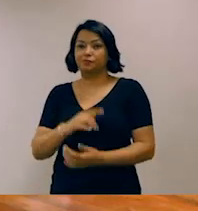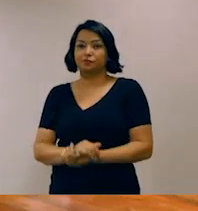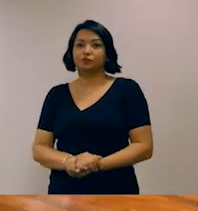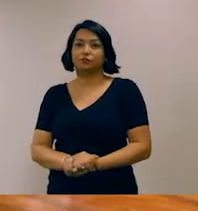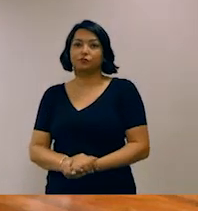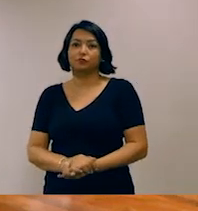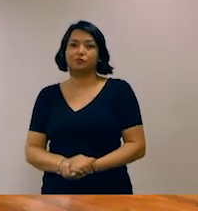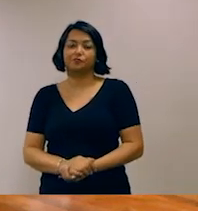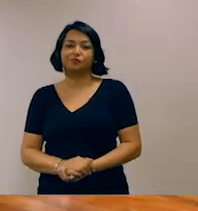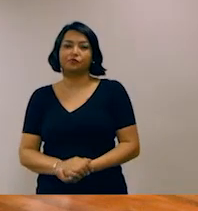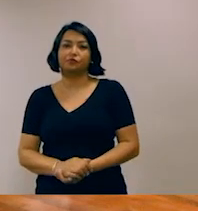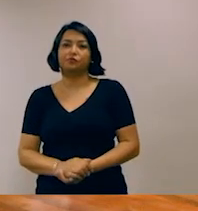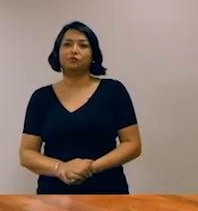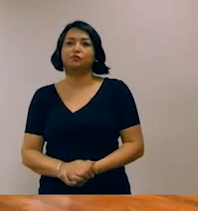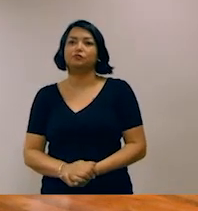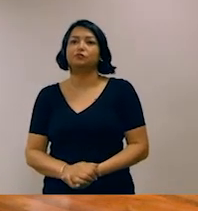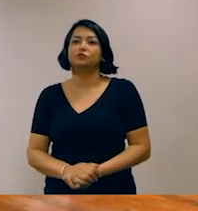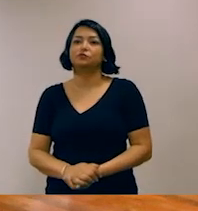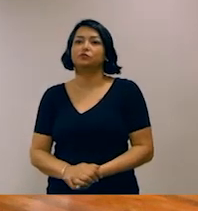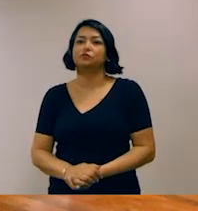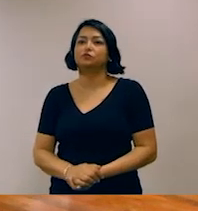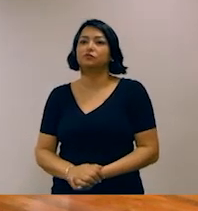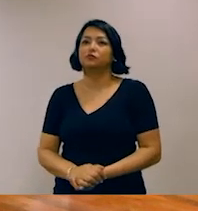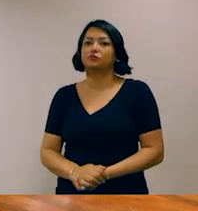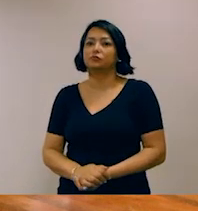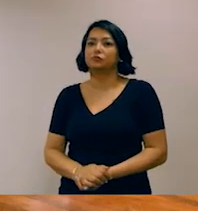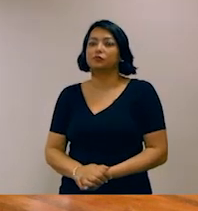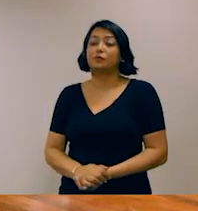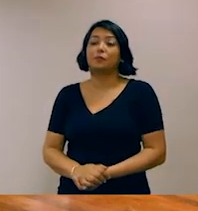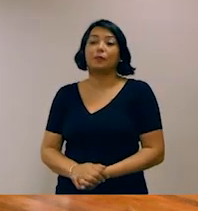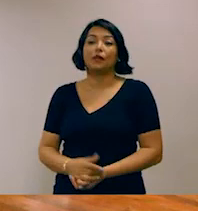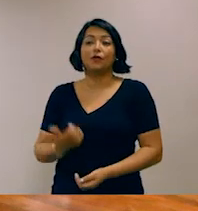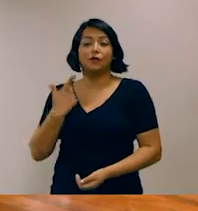So is the performance of your model uniform?